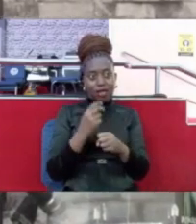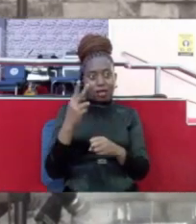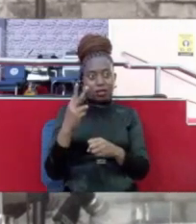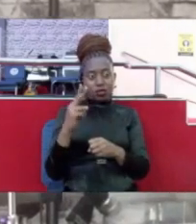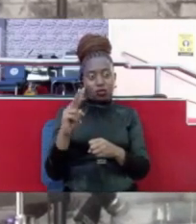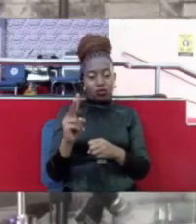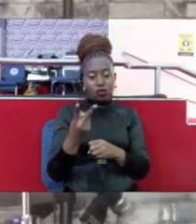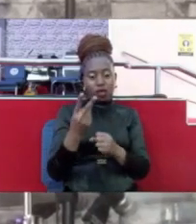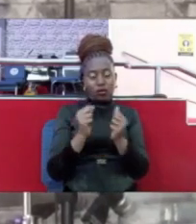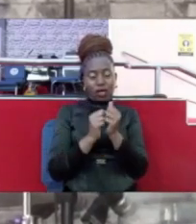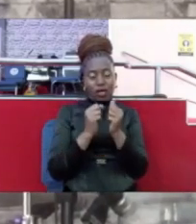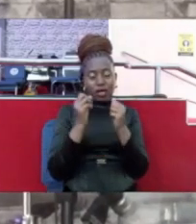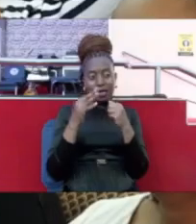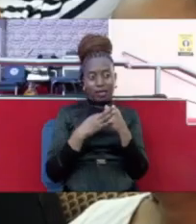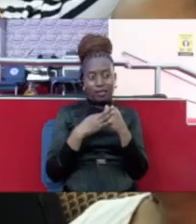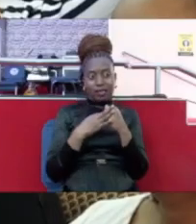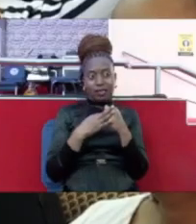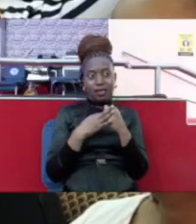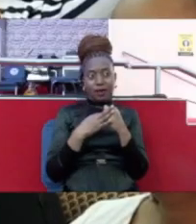home for Christmas.